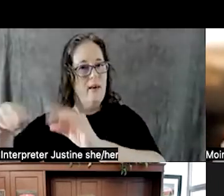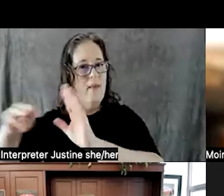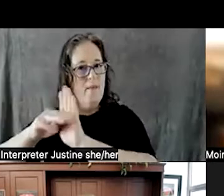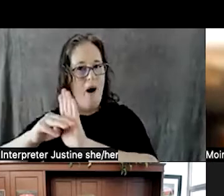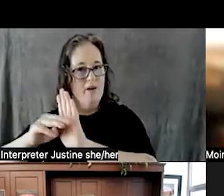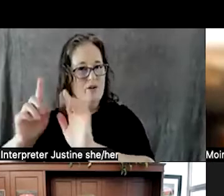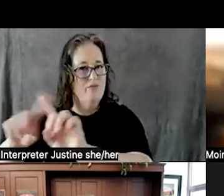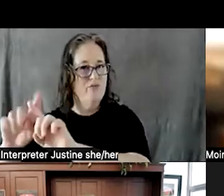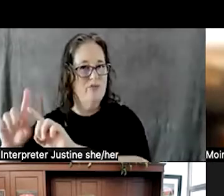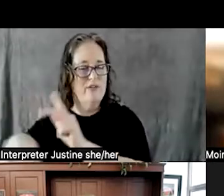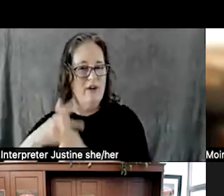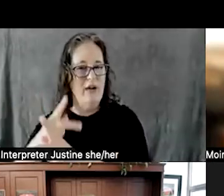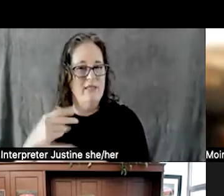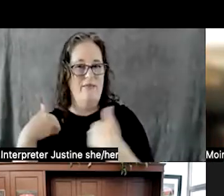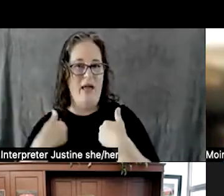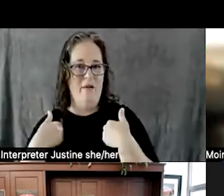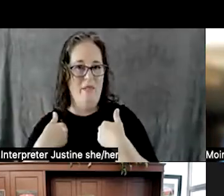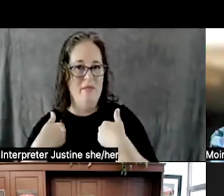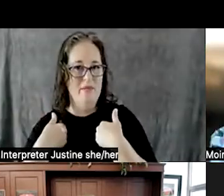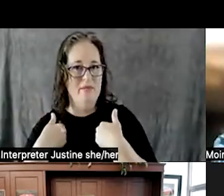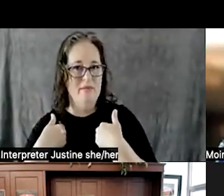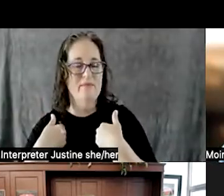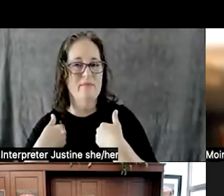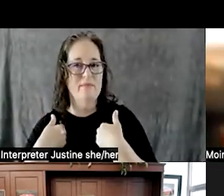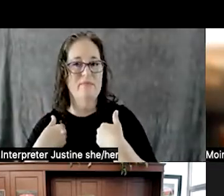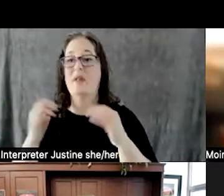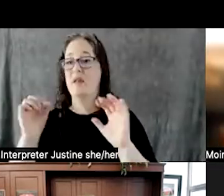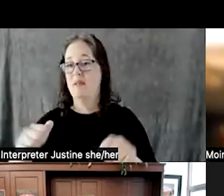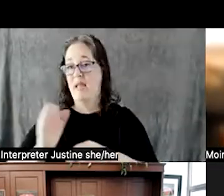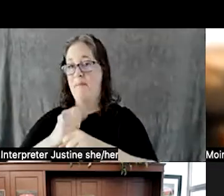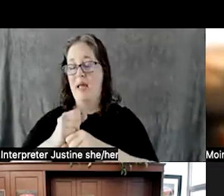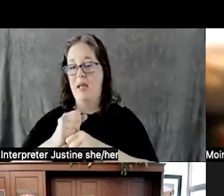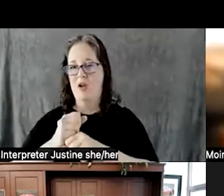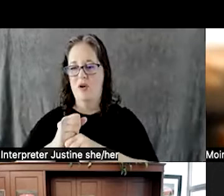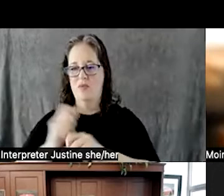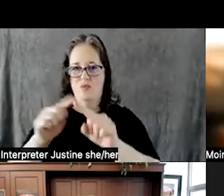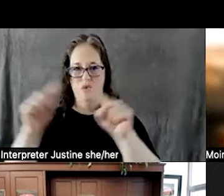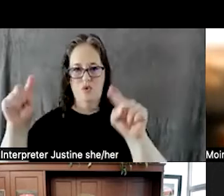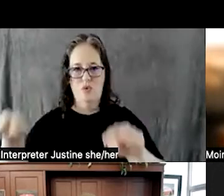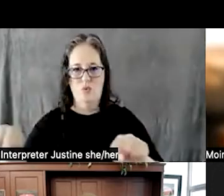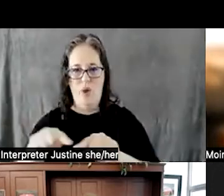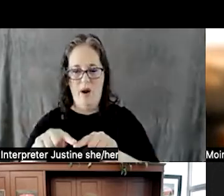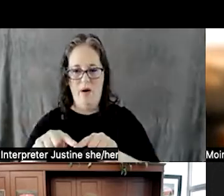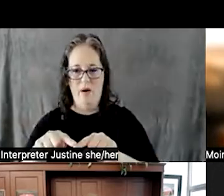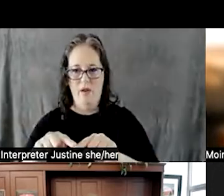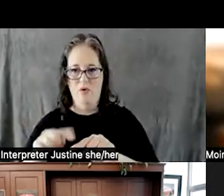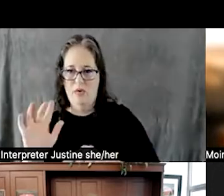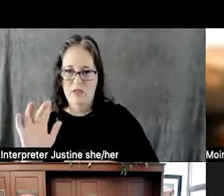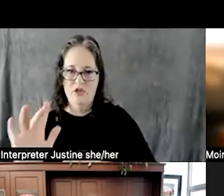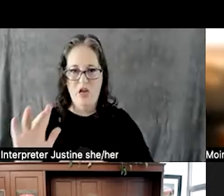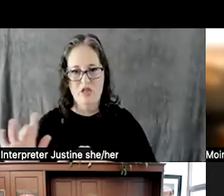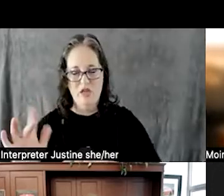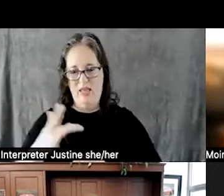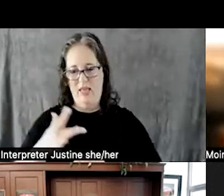very interesting, they can make these squares that you can touch, and they simulate the skin